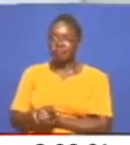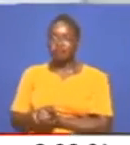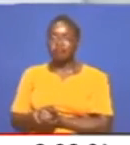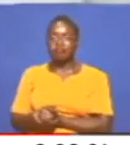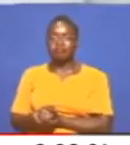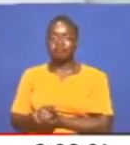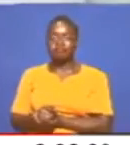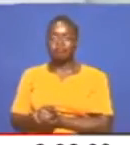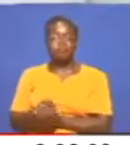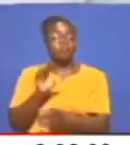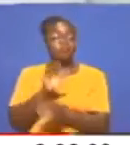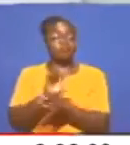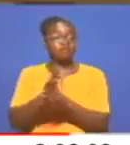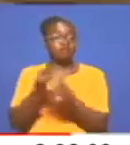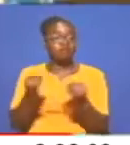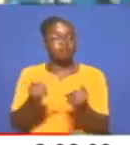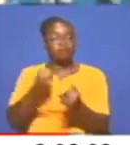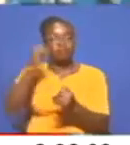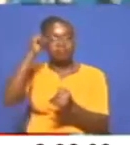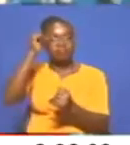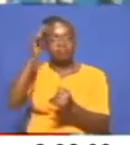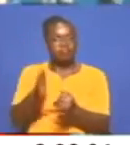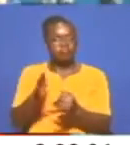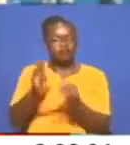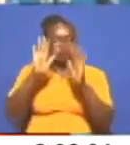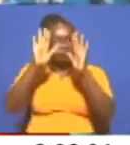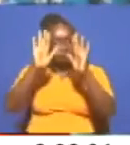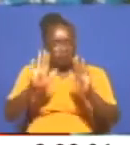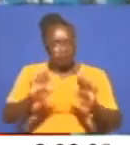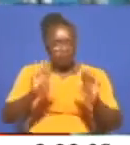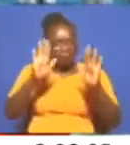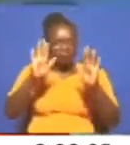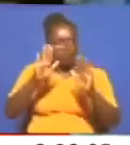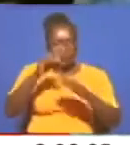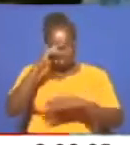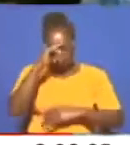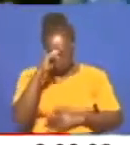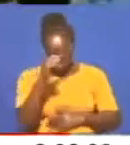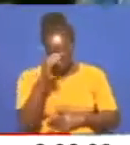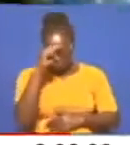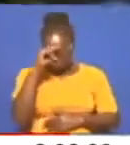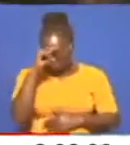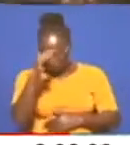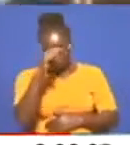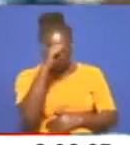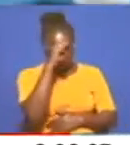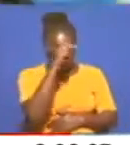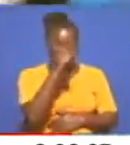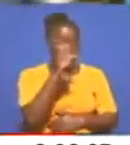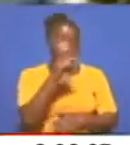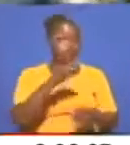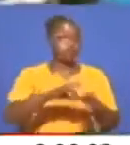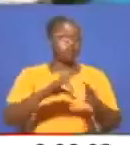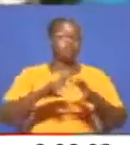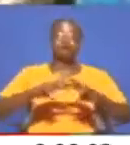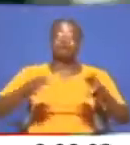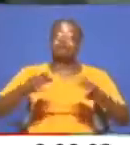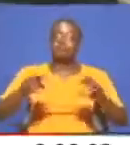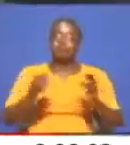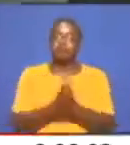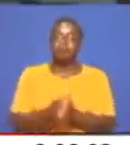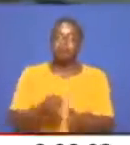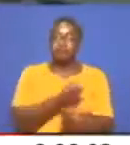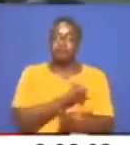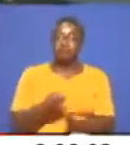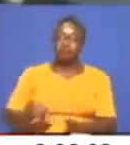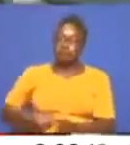The church is now calling on politicians to campaign with decorum as they seek votes. Speaking at St. Joseph Milimani Catholic